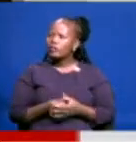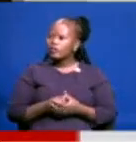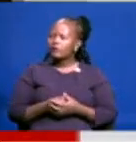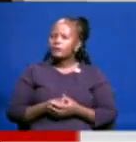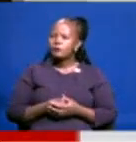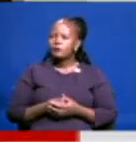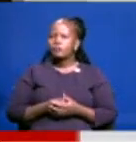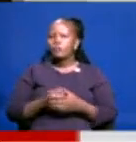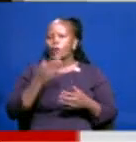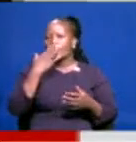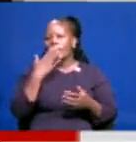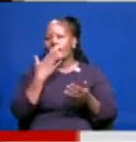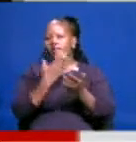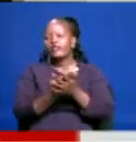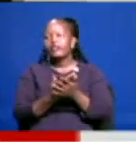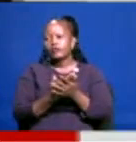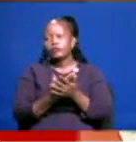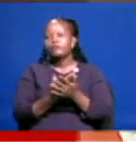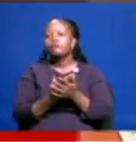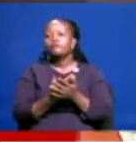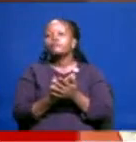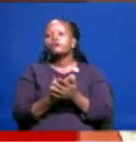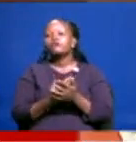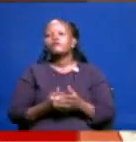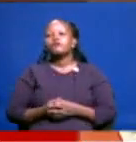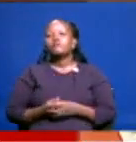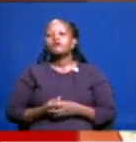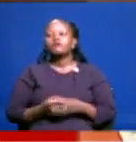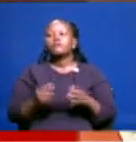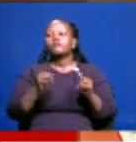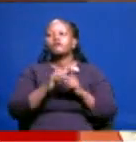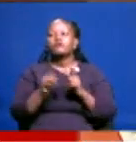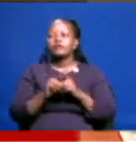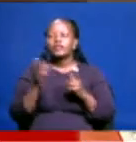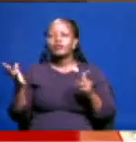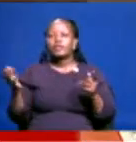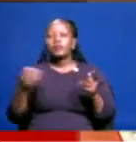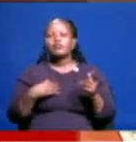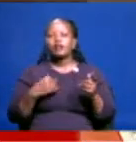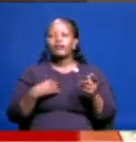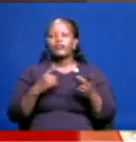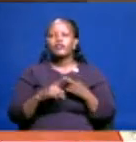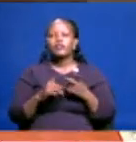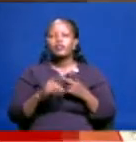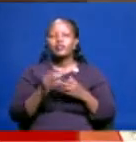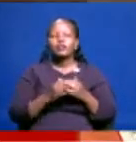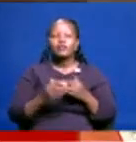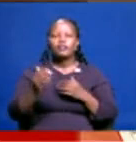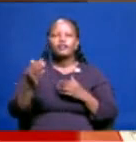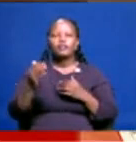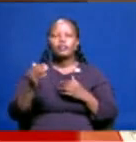Thank you very much. May I also say that I visited Belgium, the